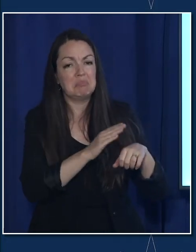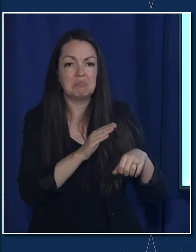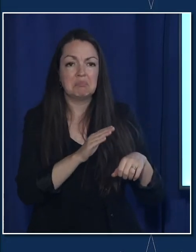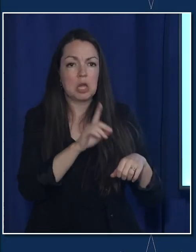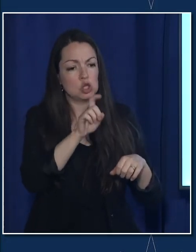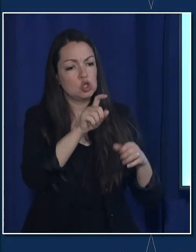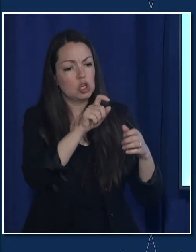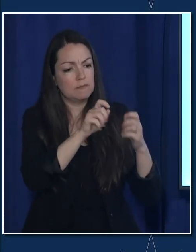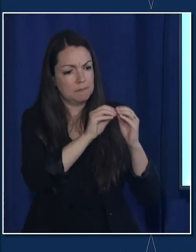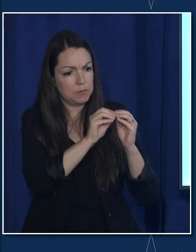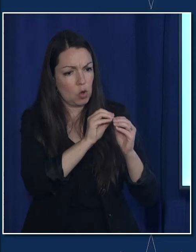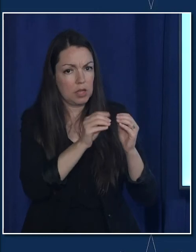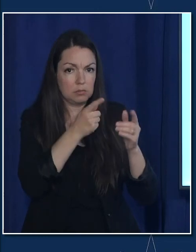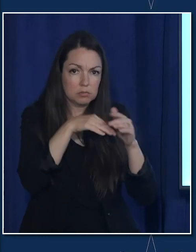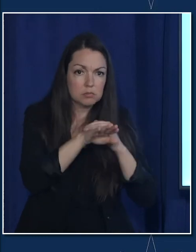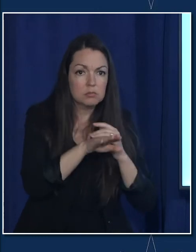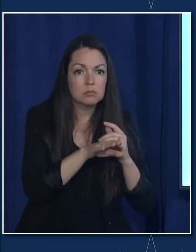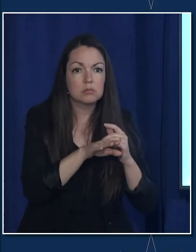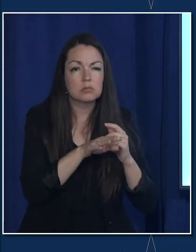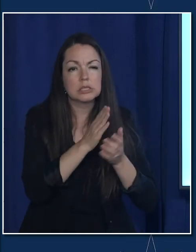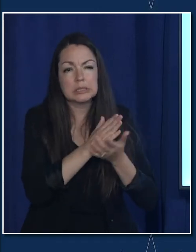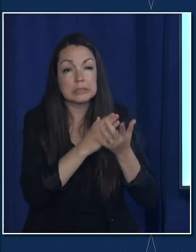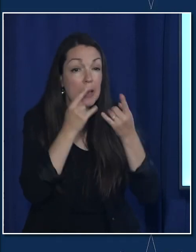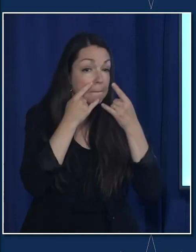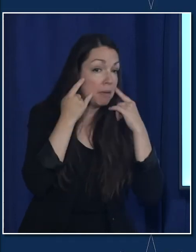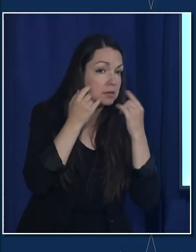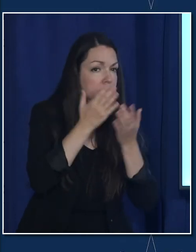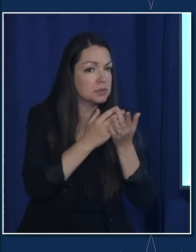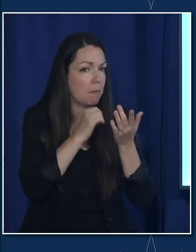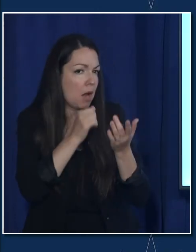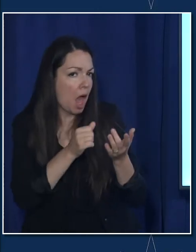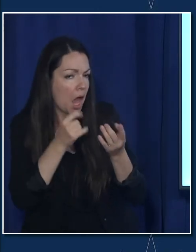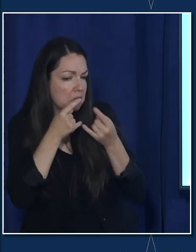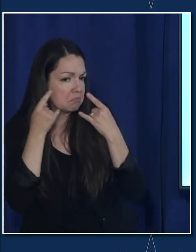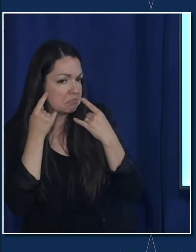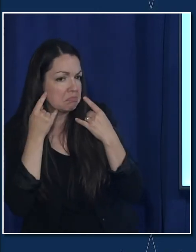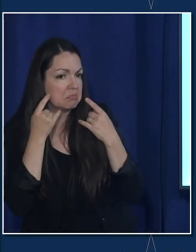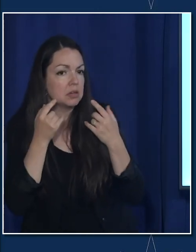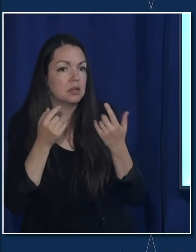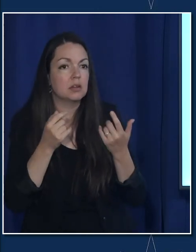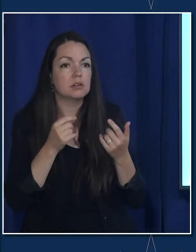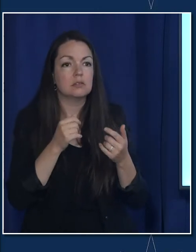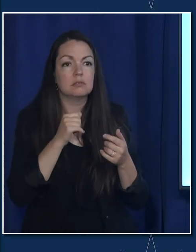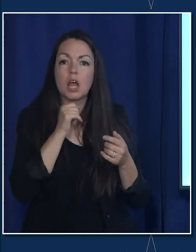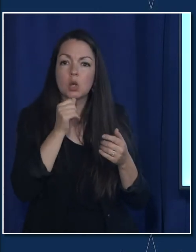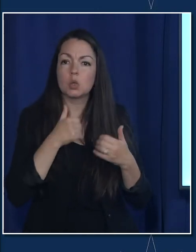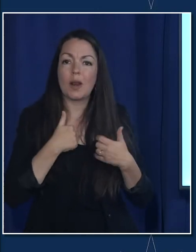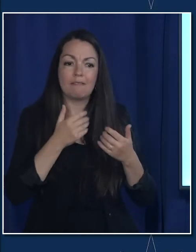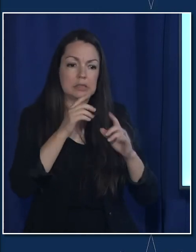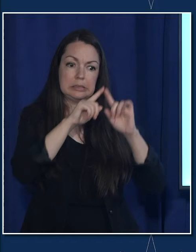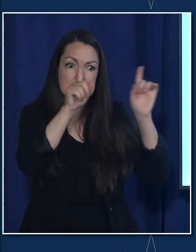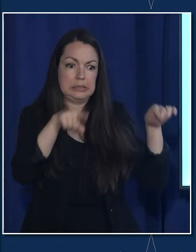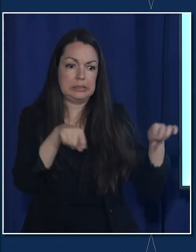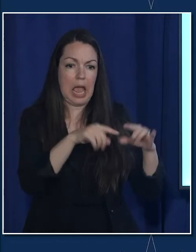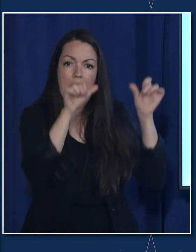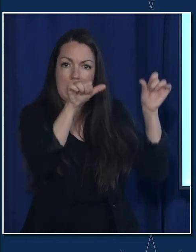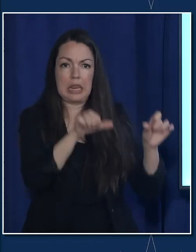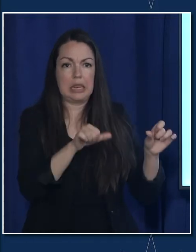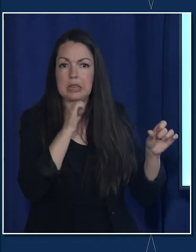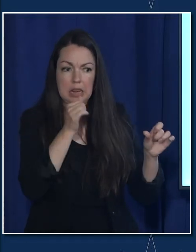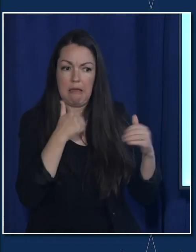warning, where you're coming in and there's some portion that maybe are not doing it, they don't have their signs up, et cetera. That's not a fine just